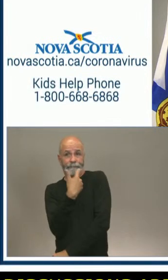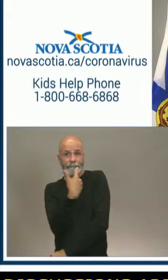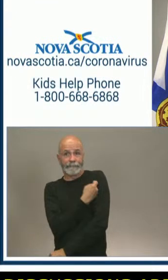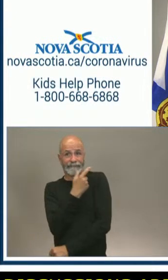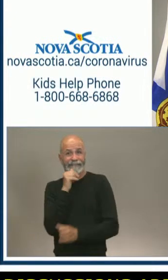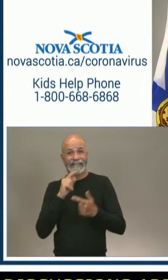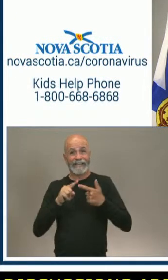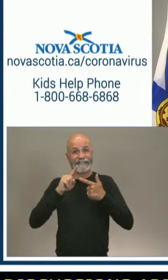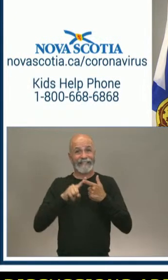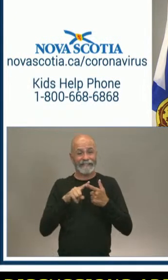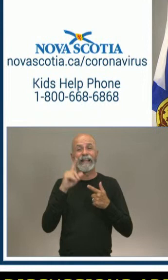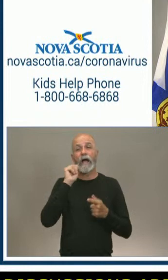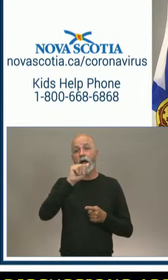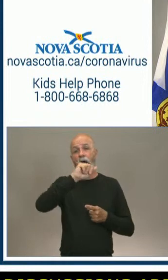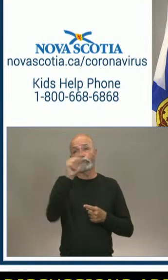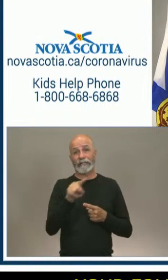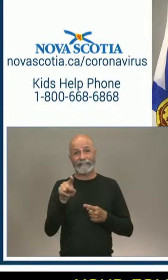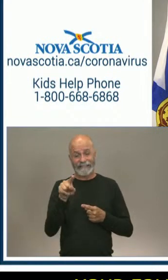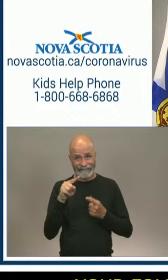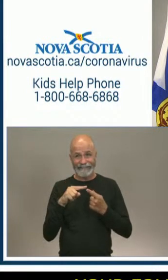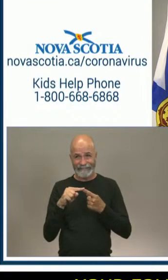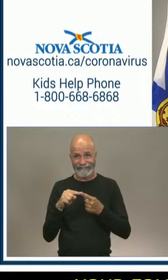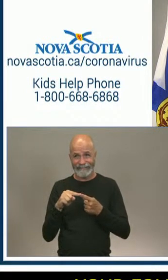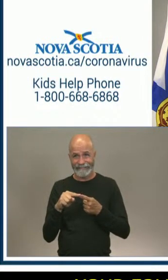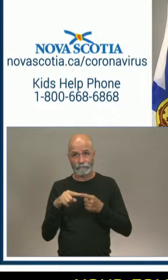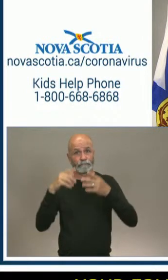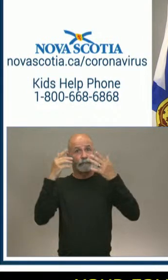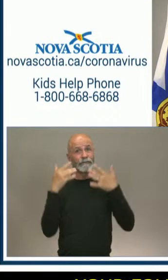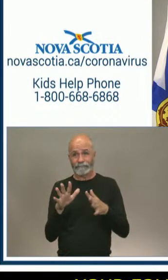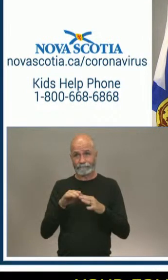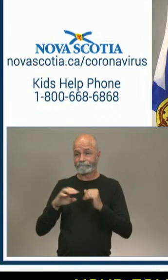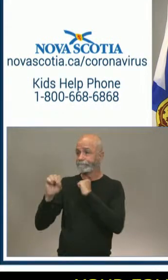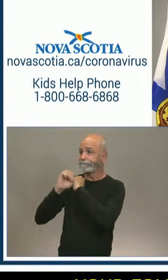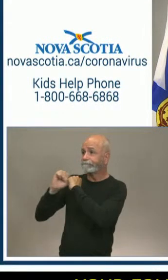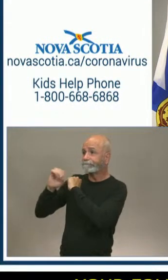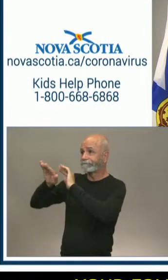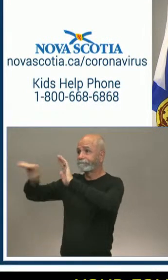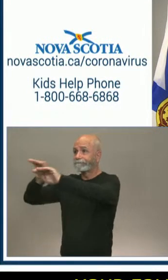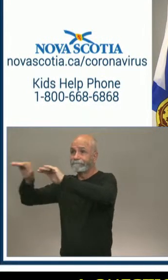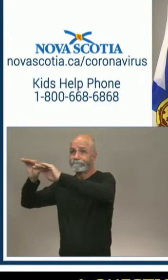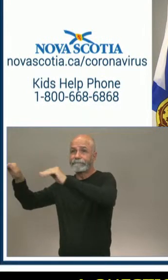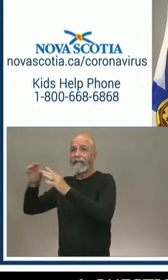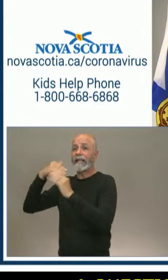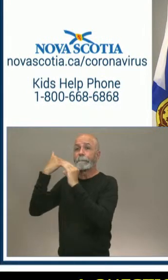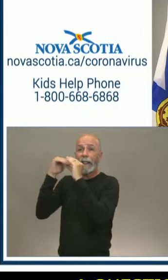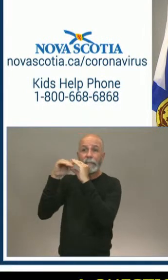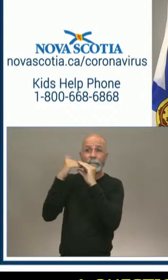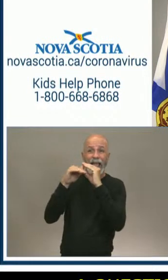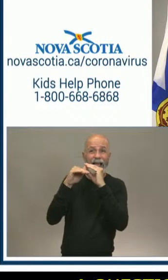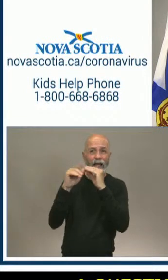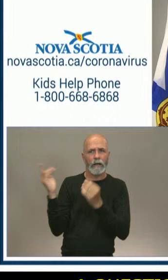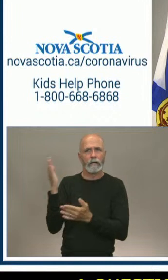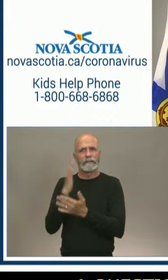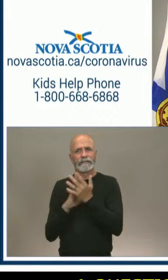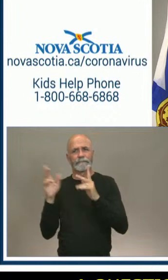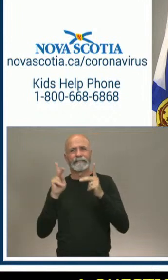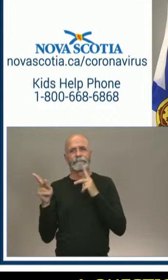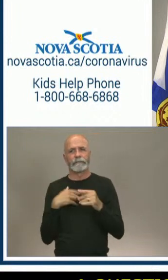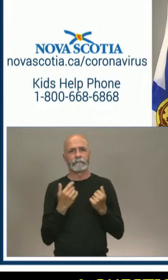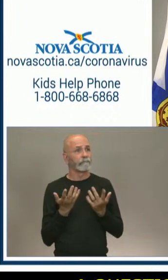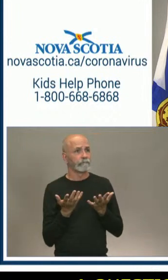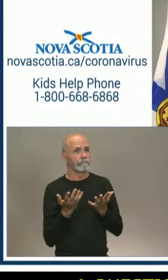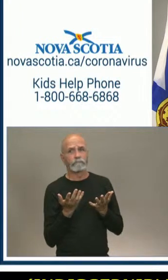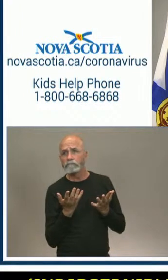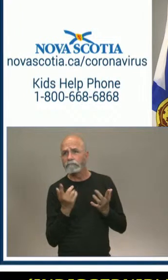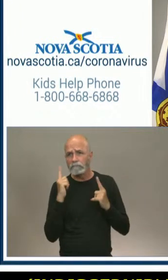how many of those emails have gone out and how many bookings have been secured. I've heard from a number of individuals who are still waiting after having received